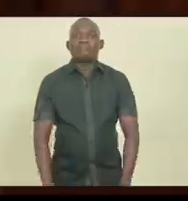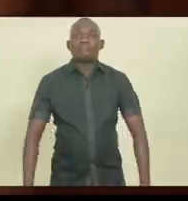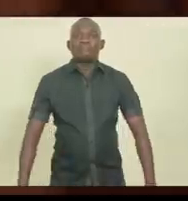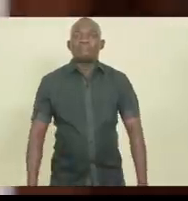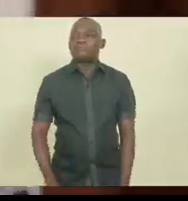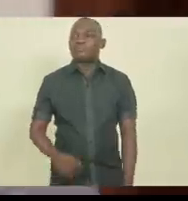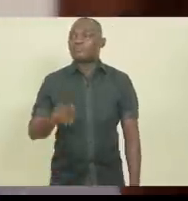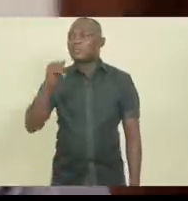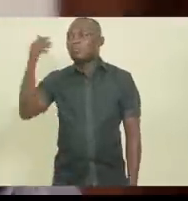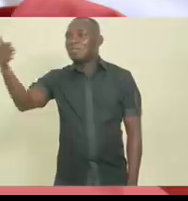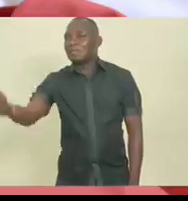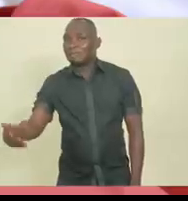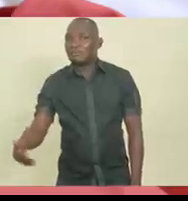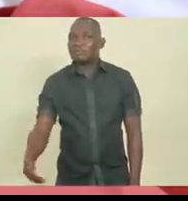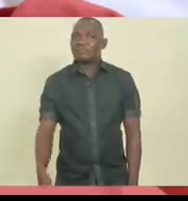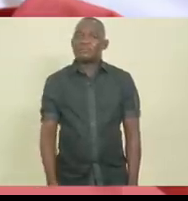Welcome, madam.